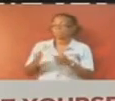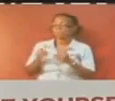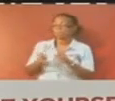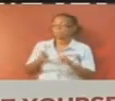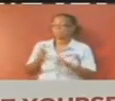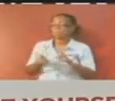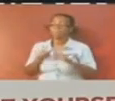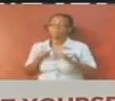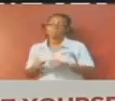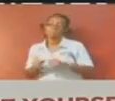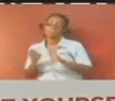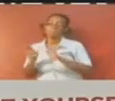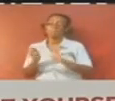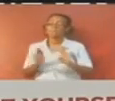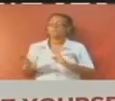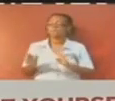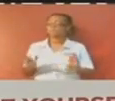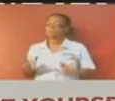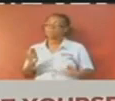end.